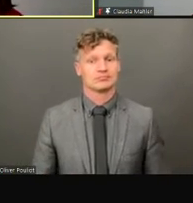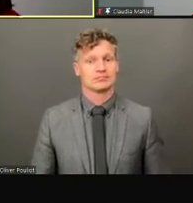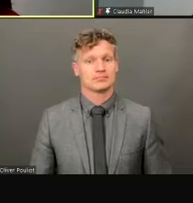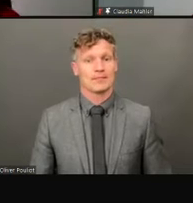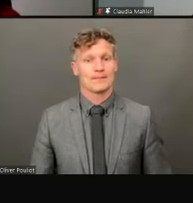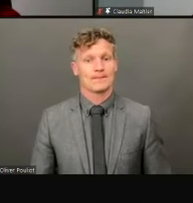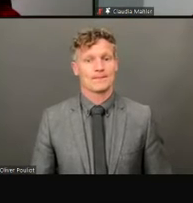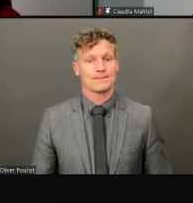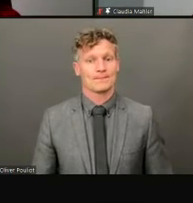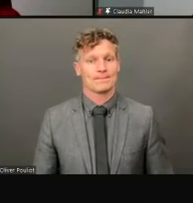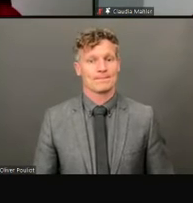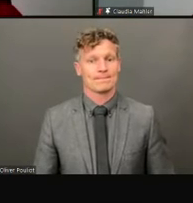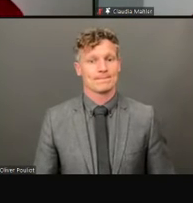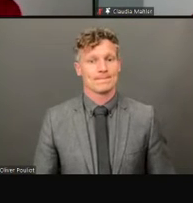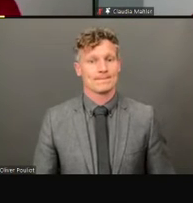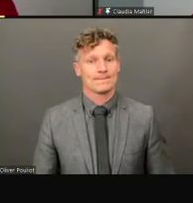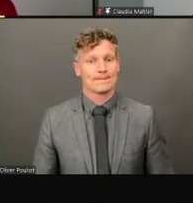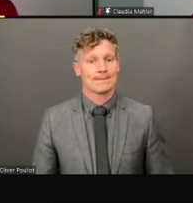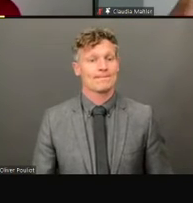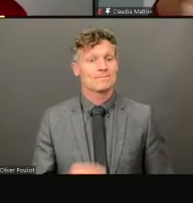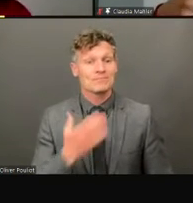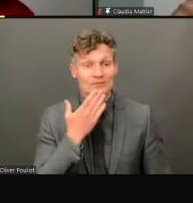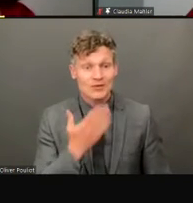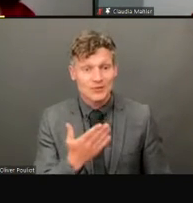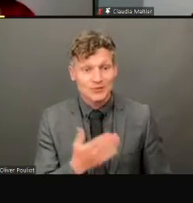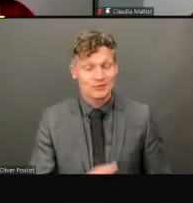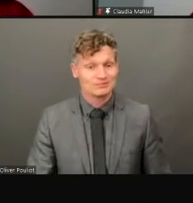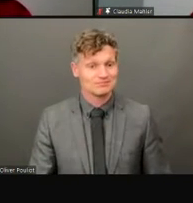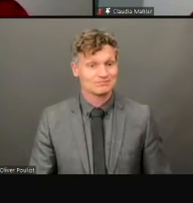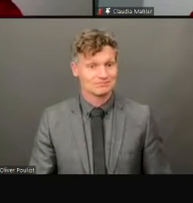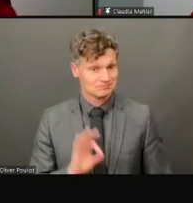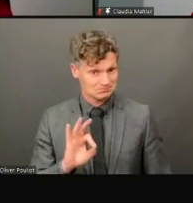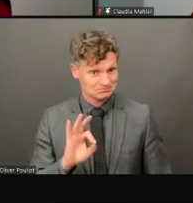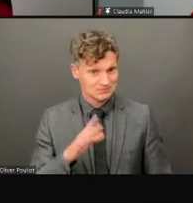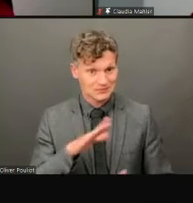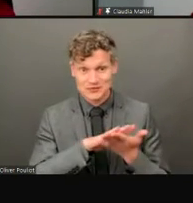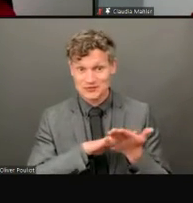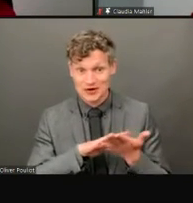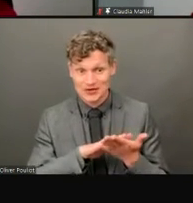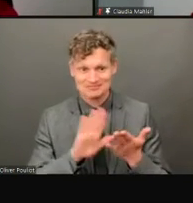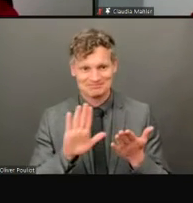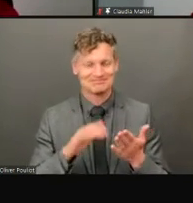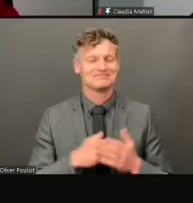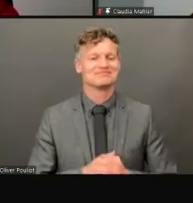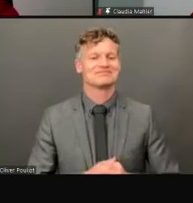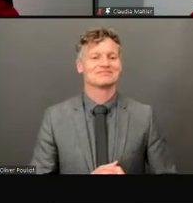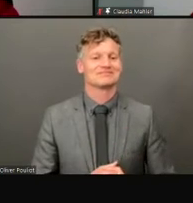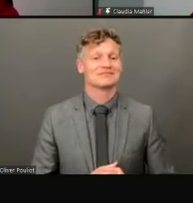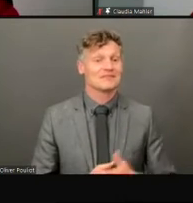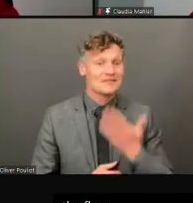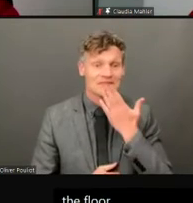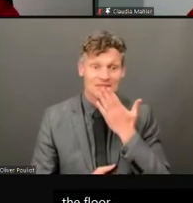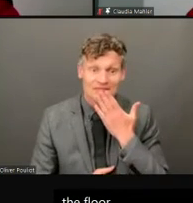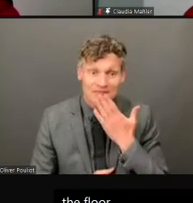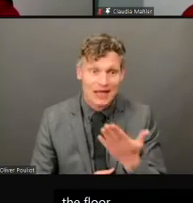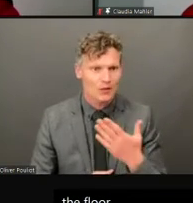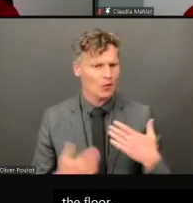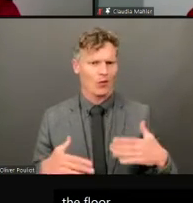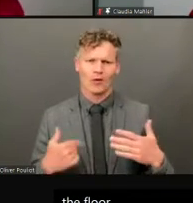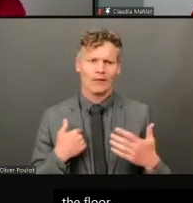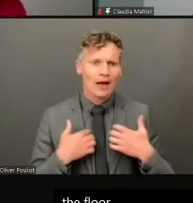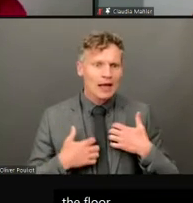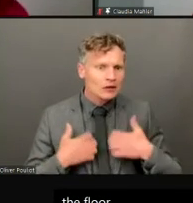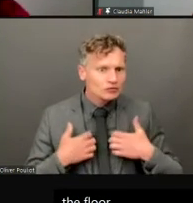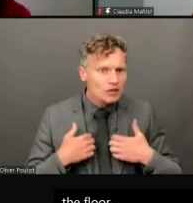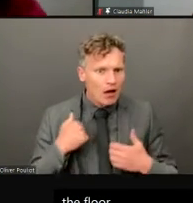Bill, you have Thank you. Can you hear me now? Sorry about that. Thank you very much to the panelists. It's been very interesting. And